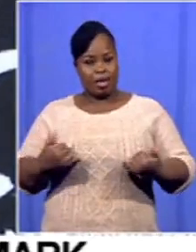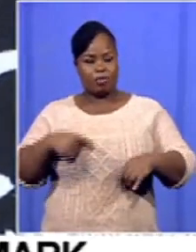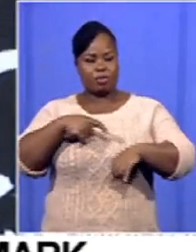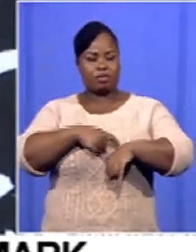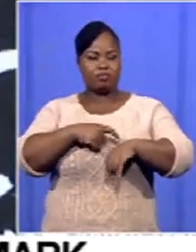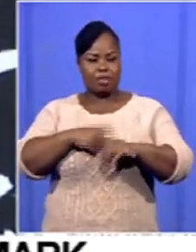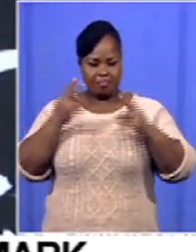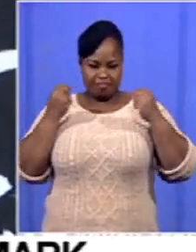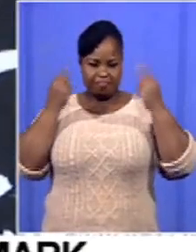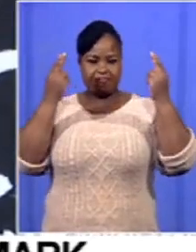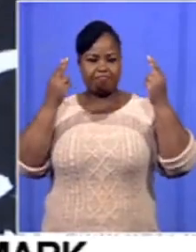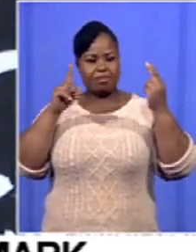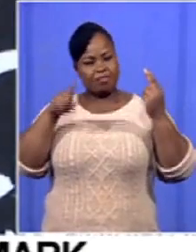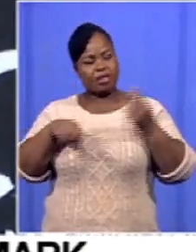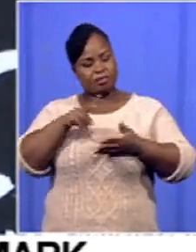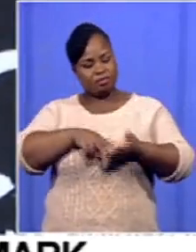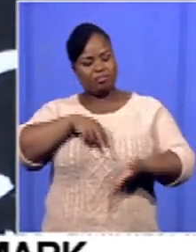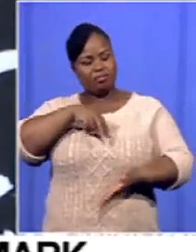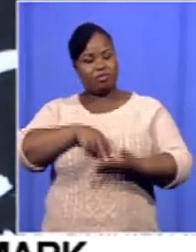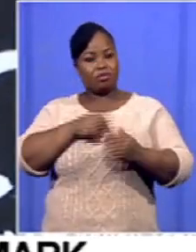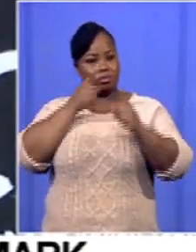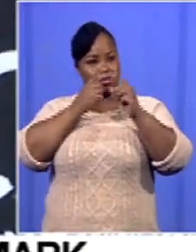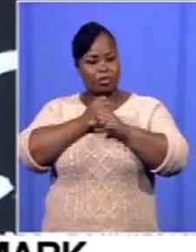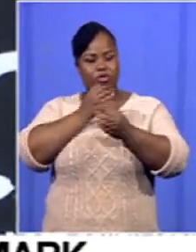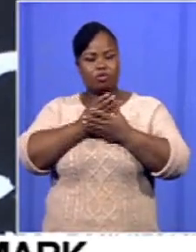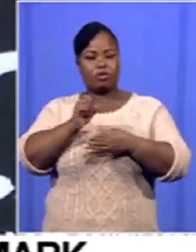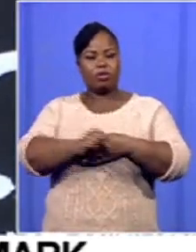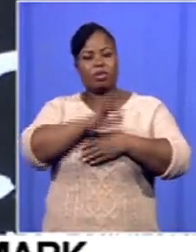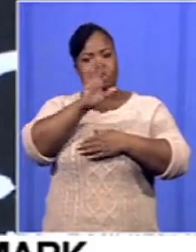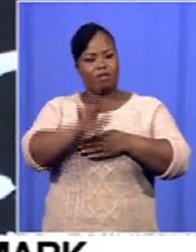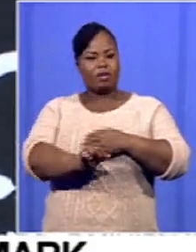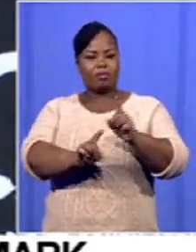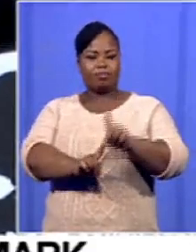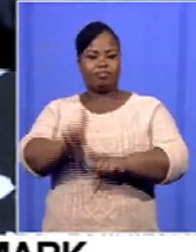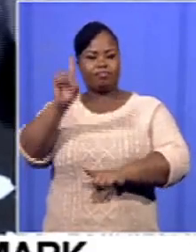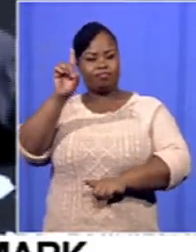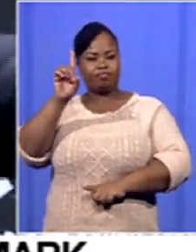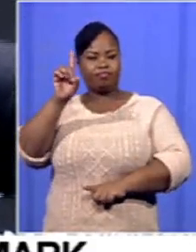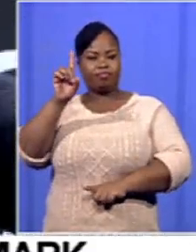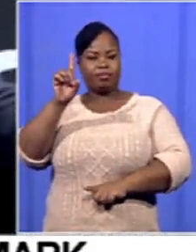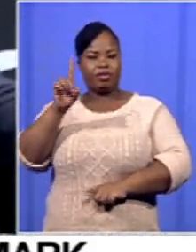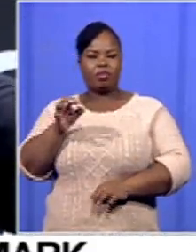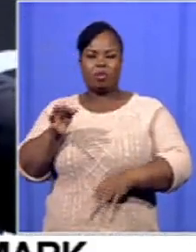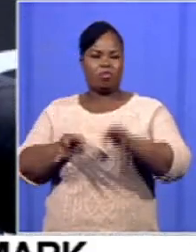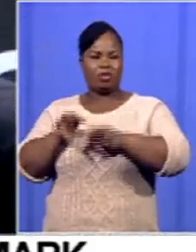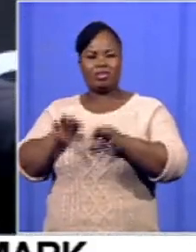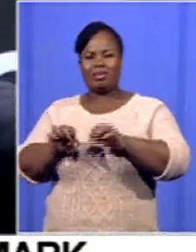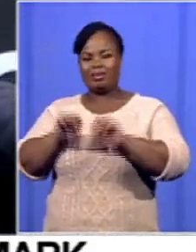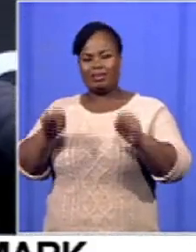say, let us ensure that South Africa thrives above the political